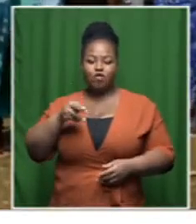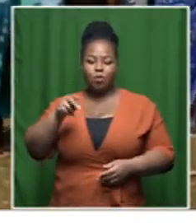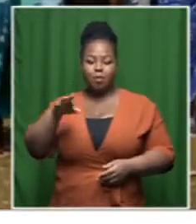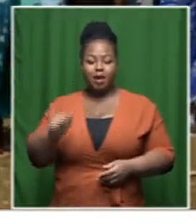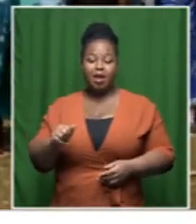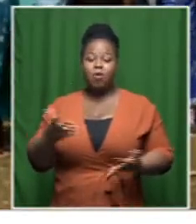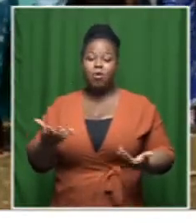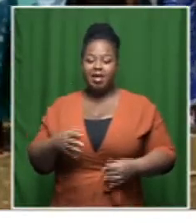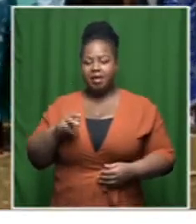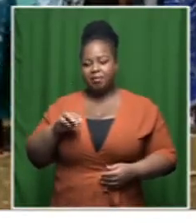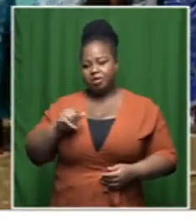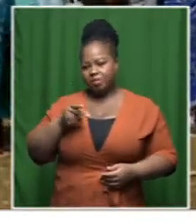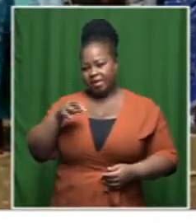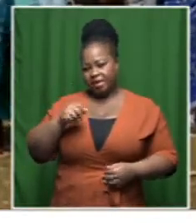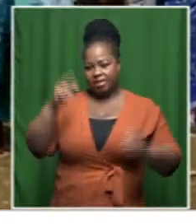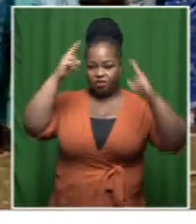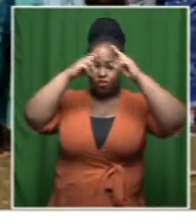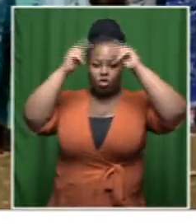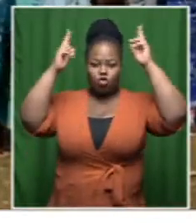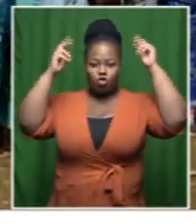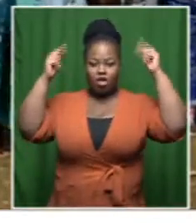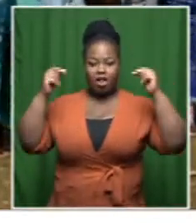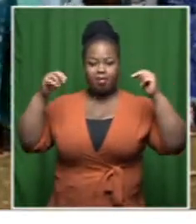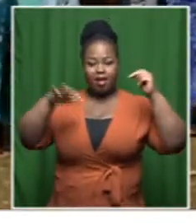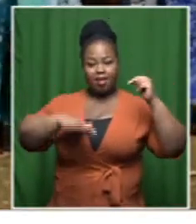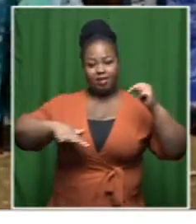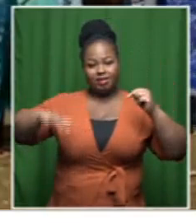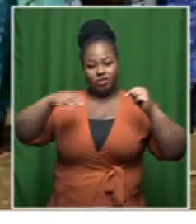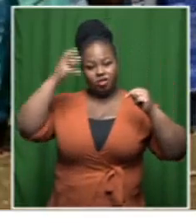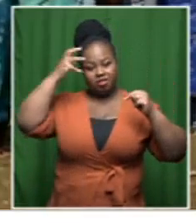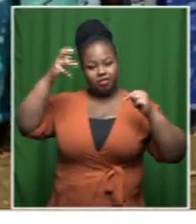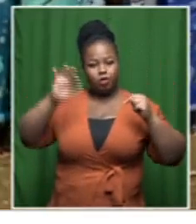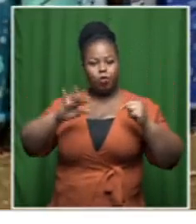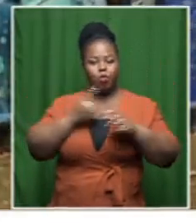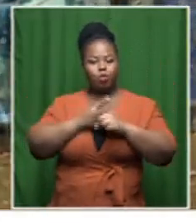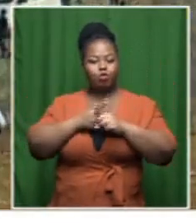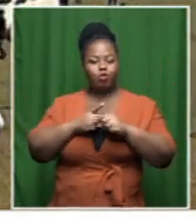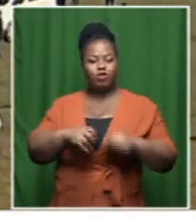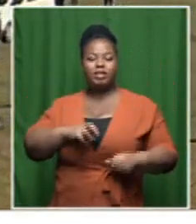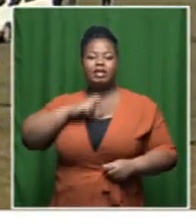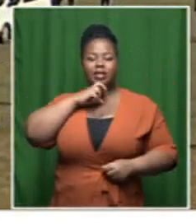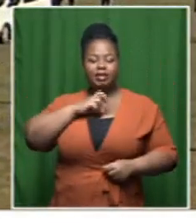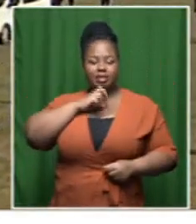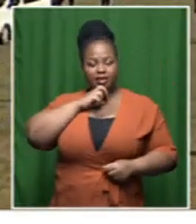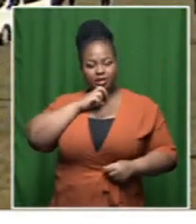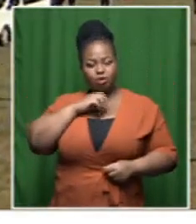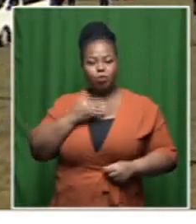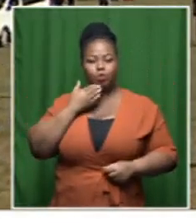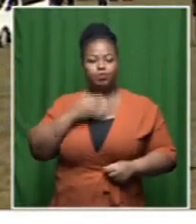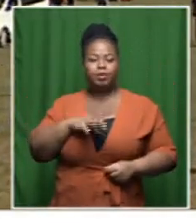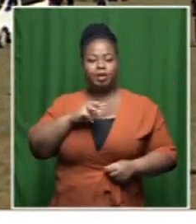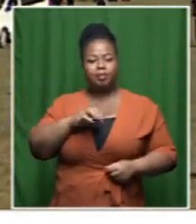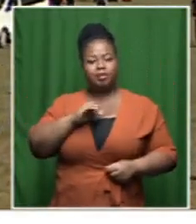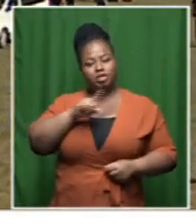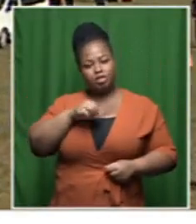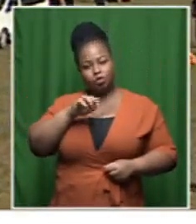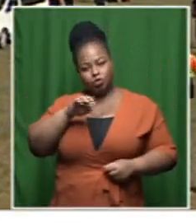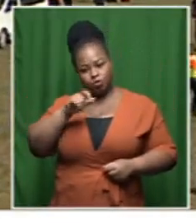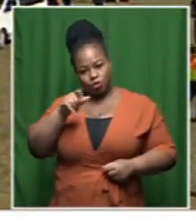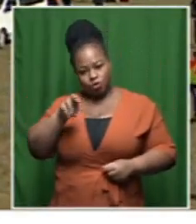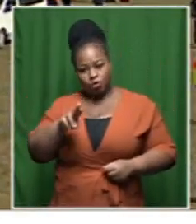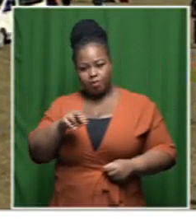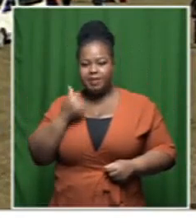the Enyokeni Royal Palace, one of the palaces of the AmaZulu King, Misuzulu Ngwavuma,